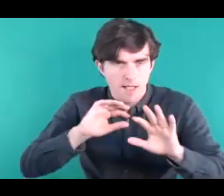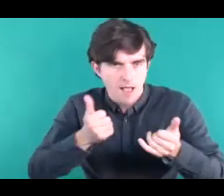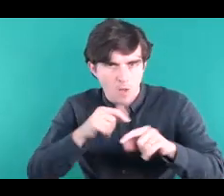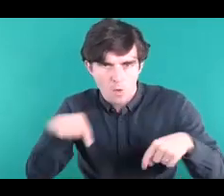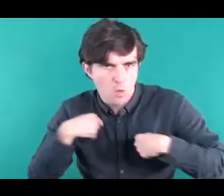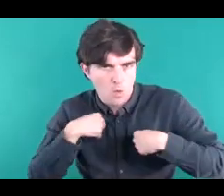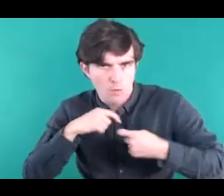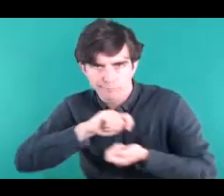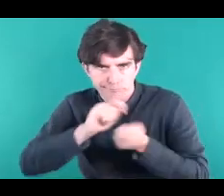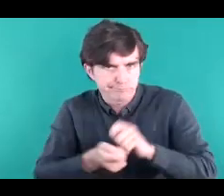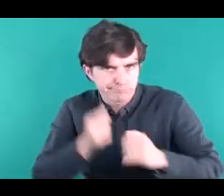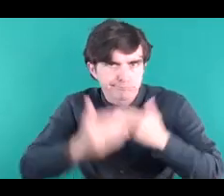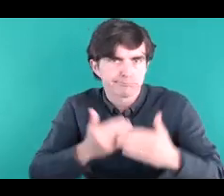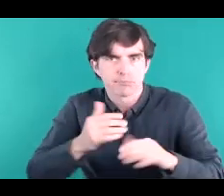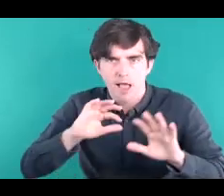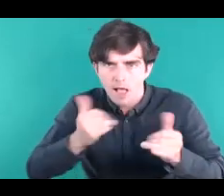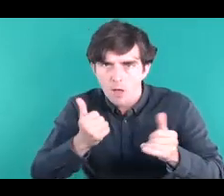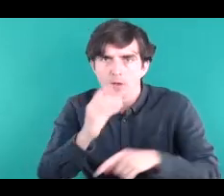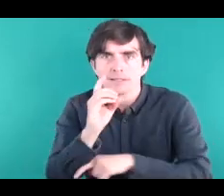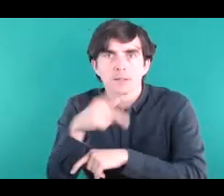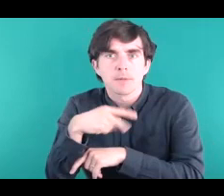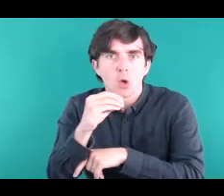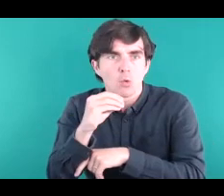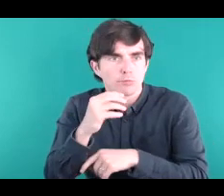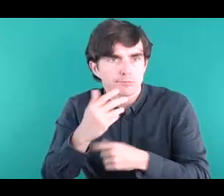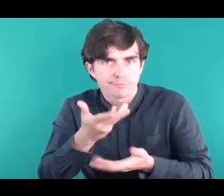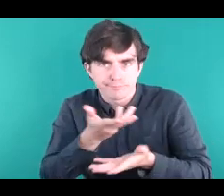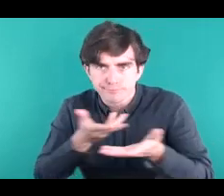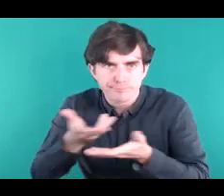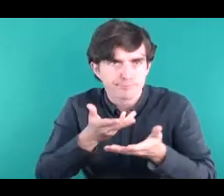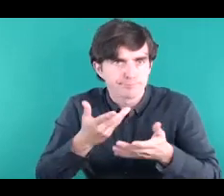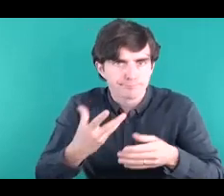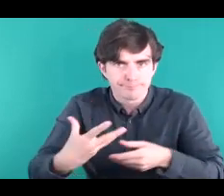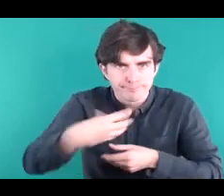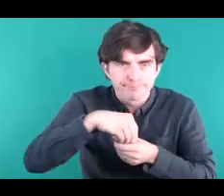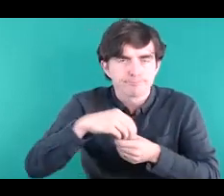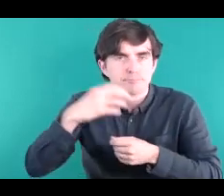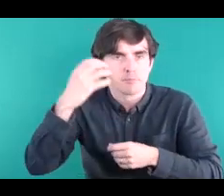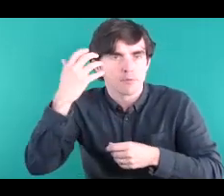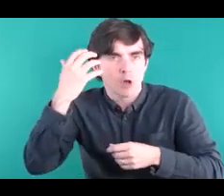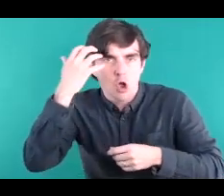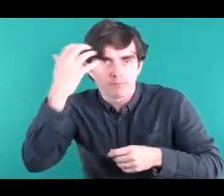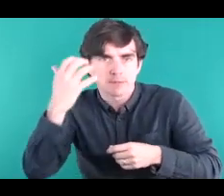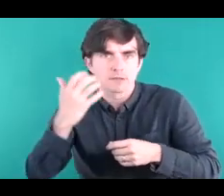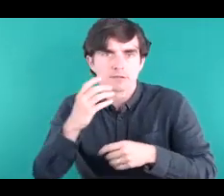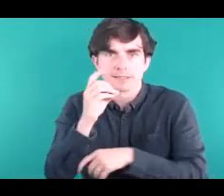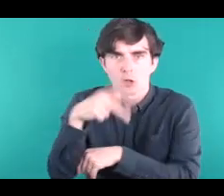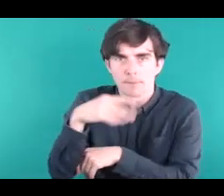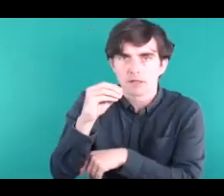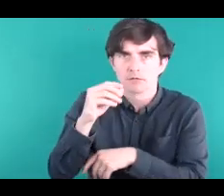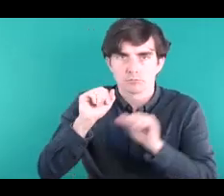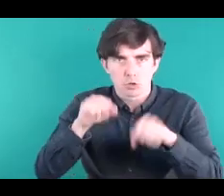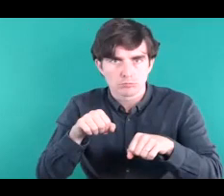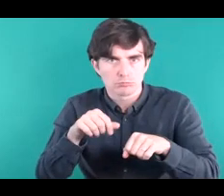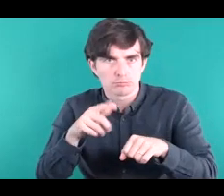those difficulties. I would like now to give the floor to Johnny Yulanto from Sigab in